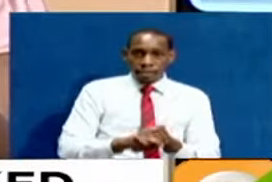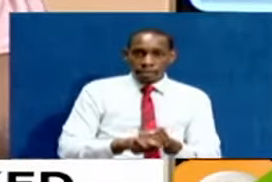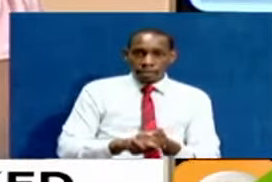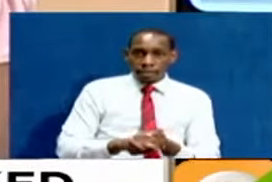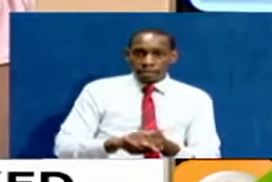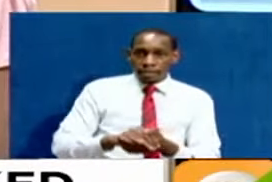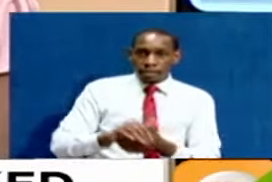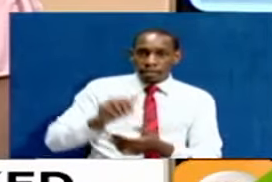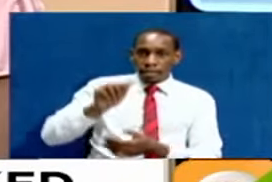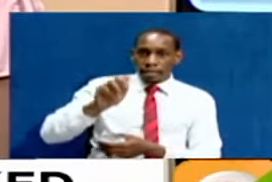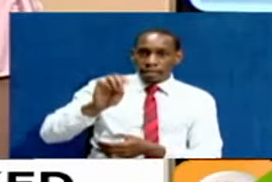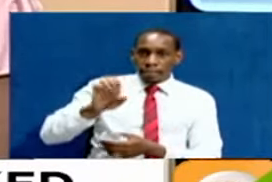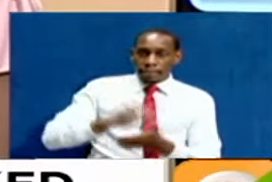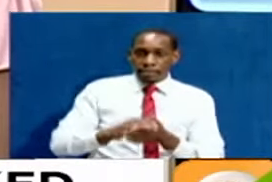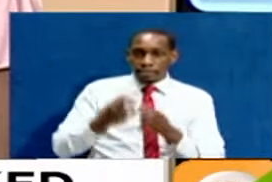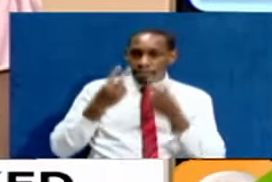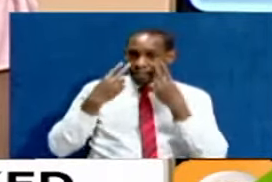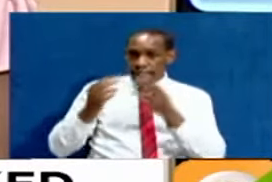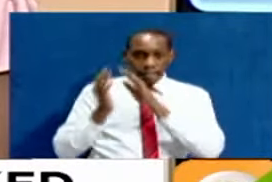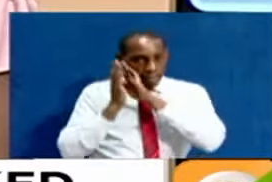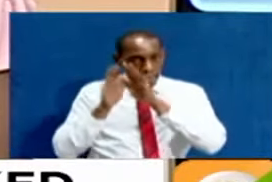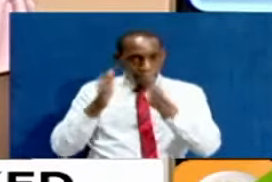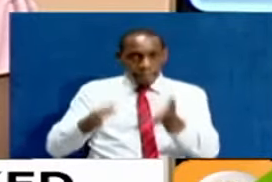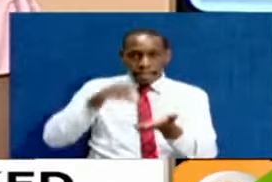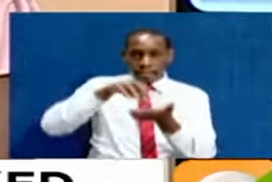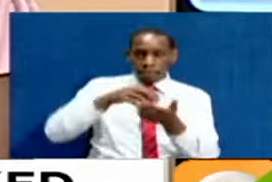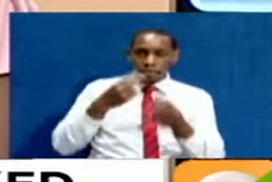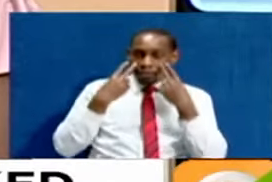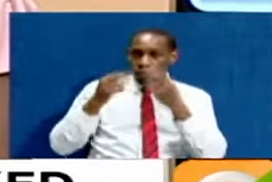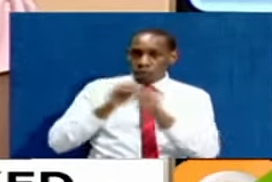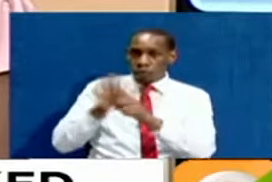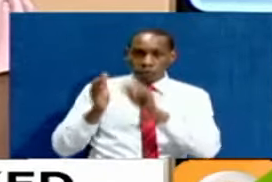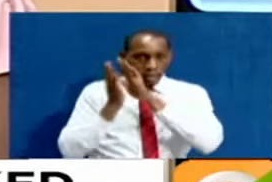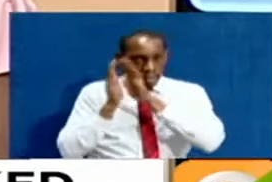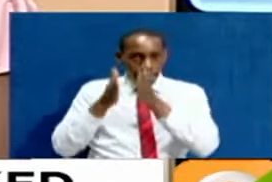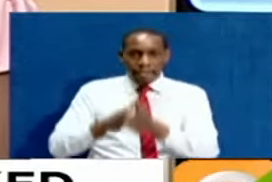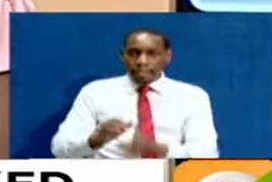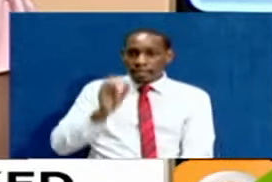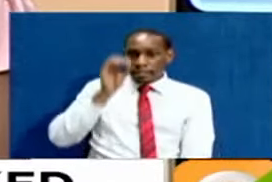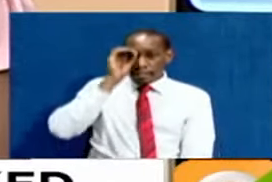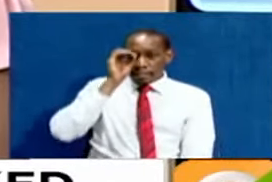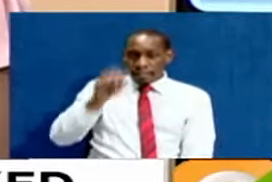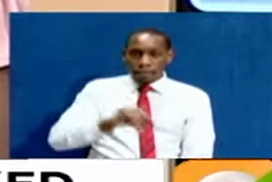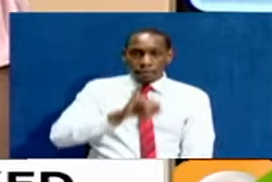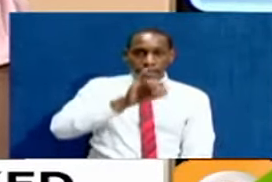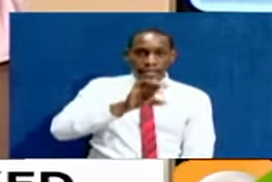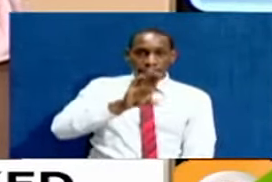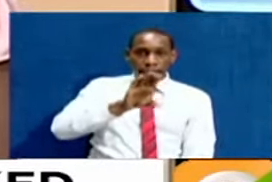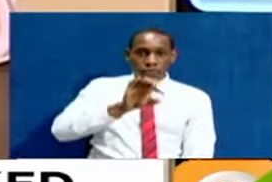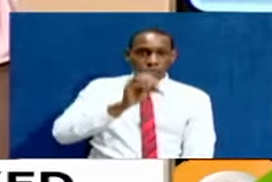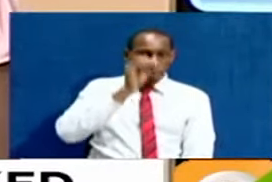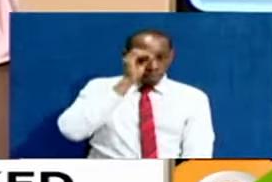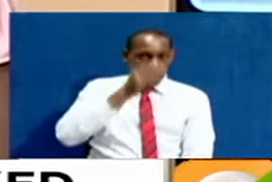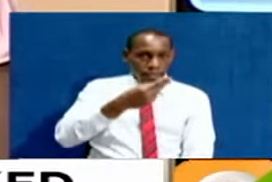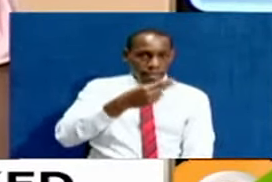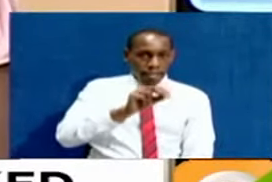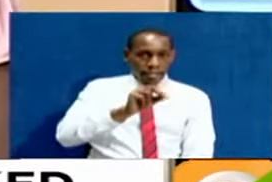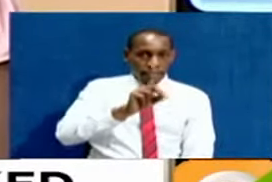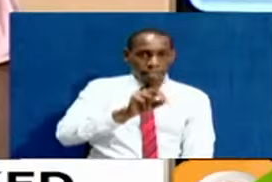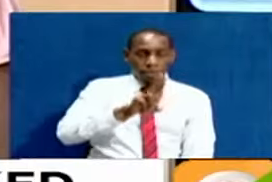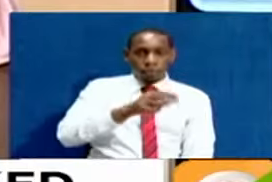center where they look at bed status. And I saw COVID beds, zero. ICU, zero. HDU,